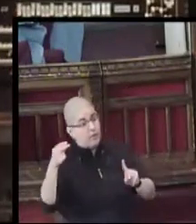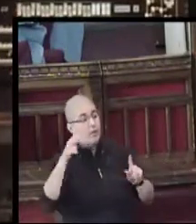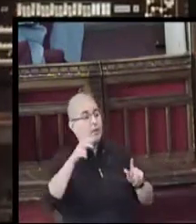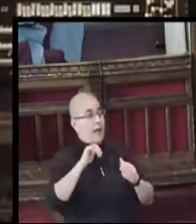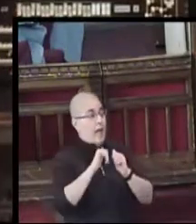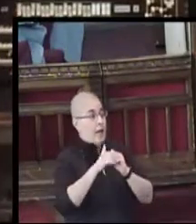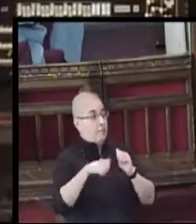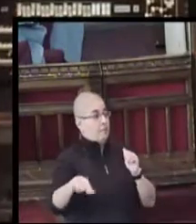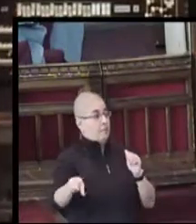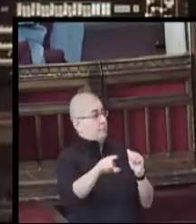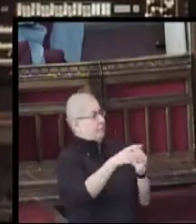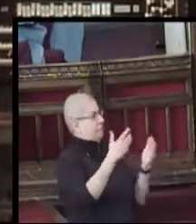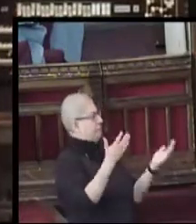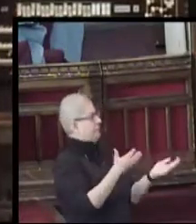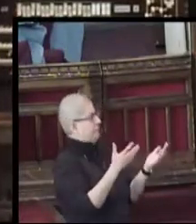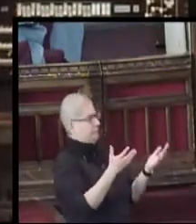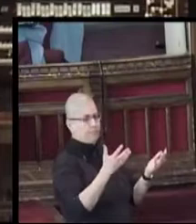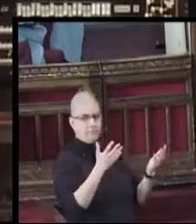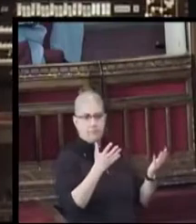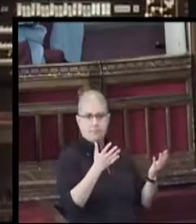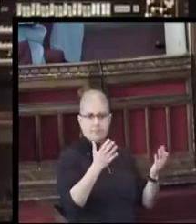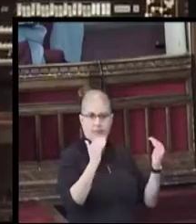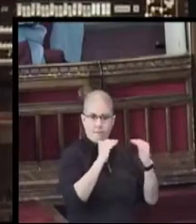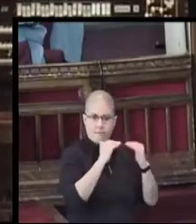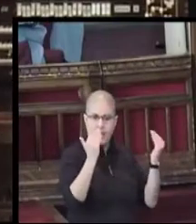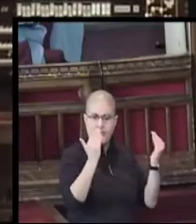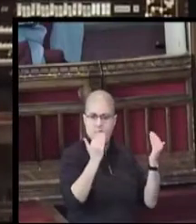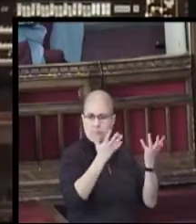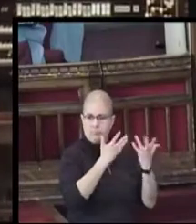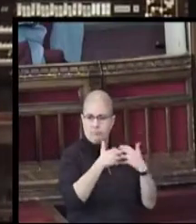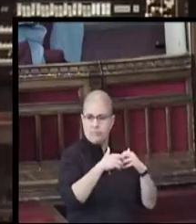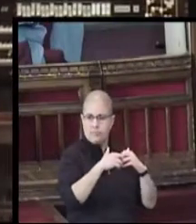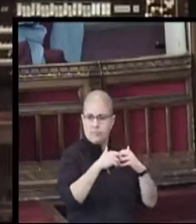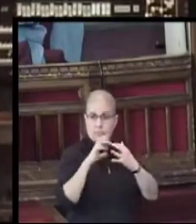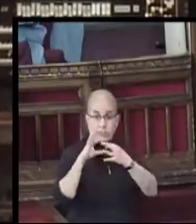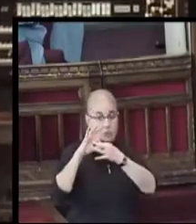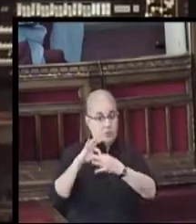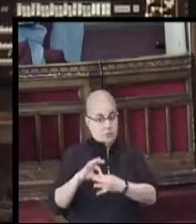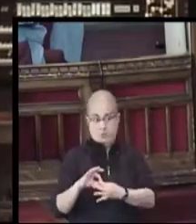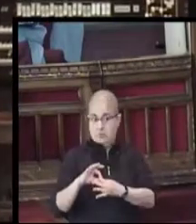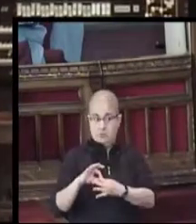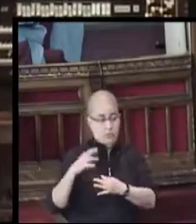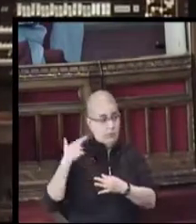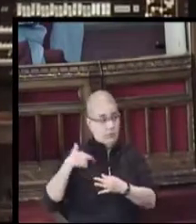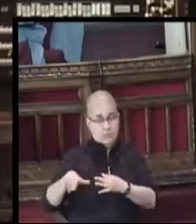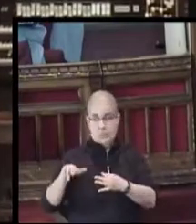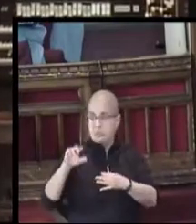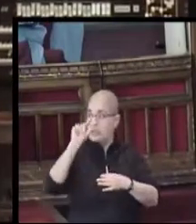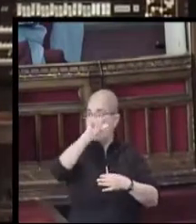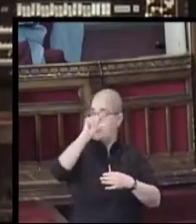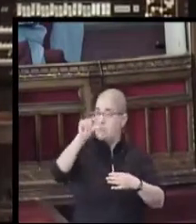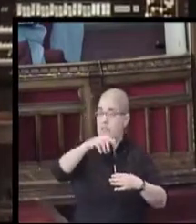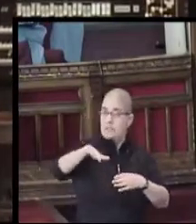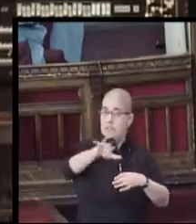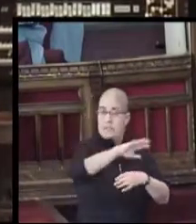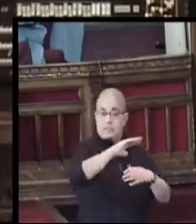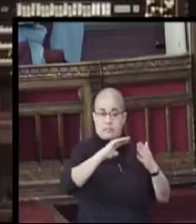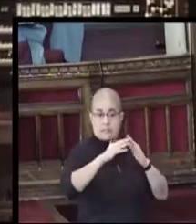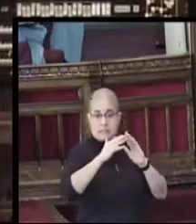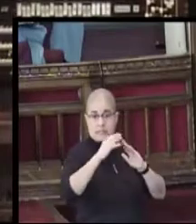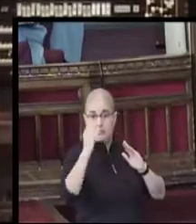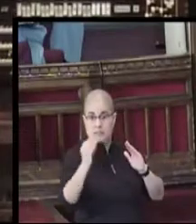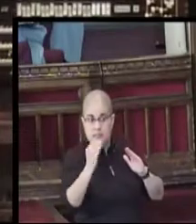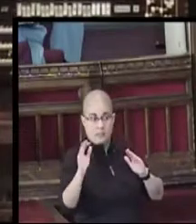how do we accomplish a fair and just and secular society while at the same time balancing freedom of